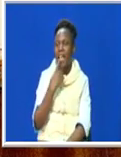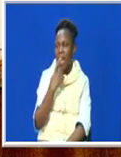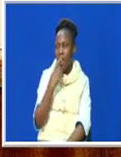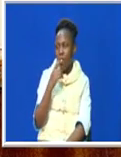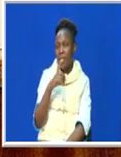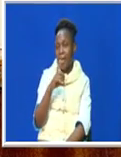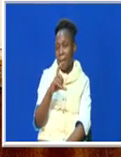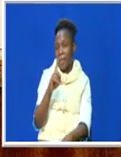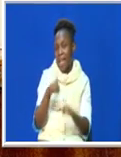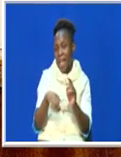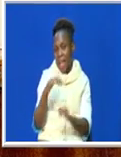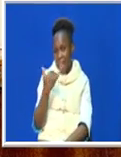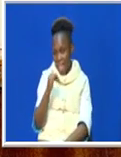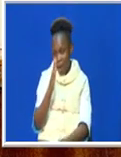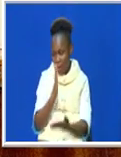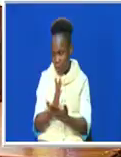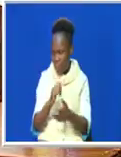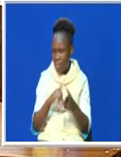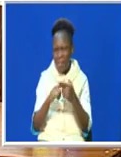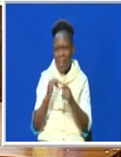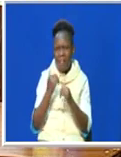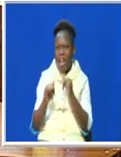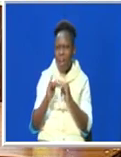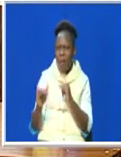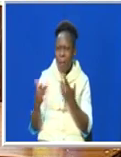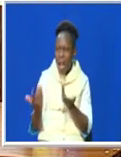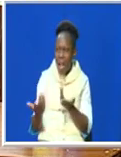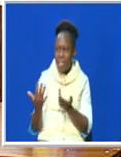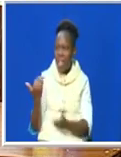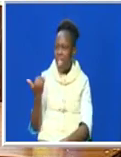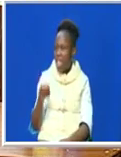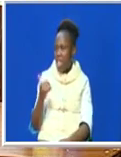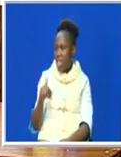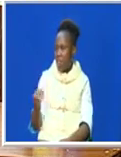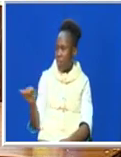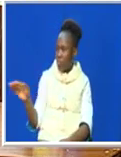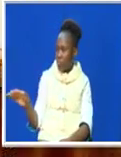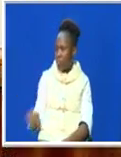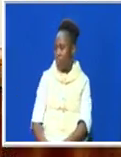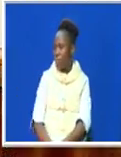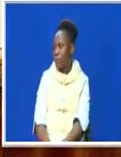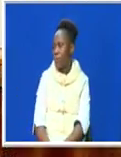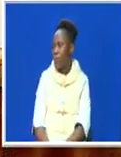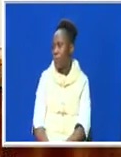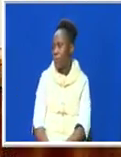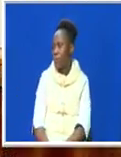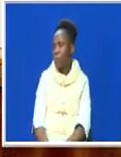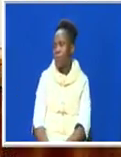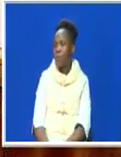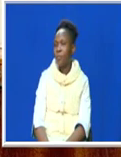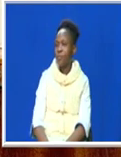yellow cup. And then the yellow cup is the